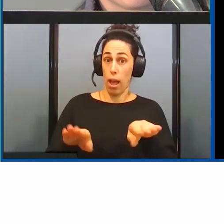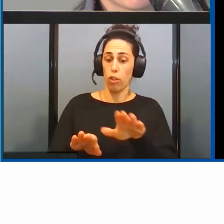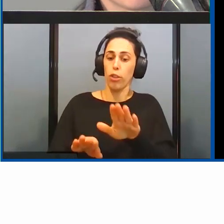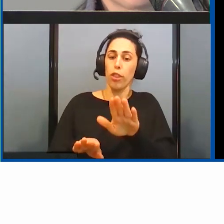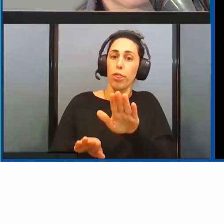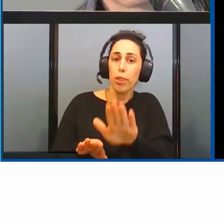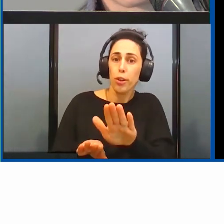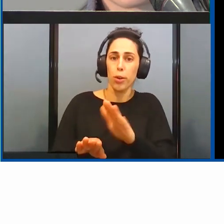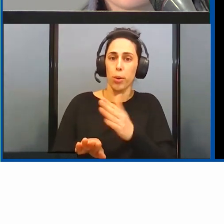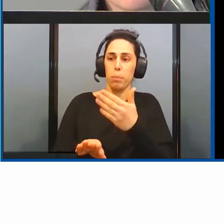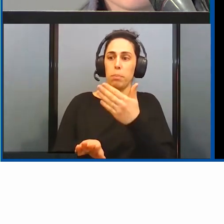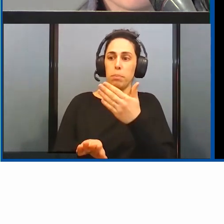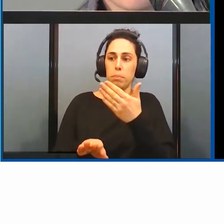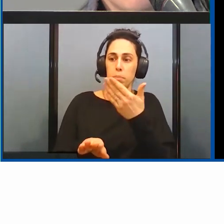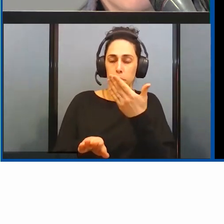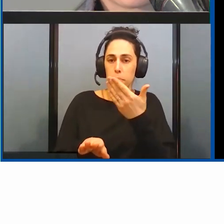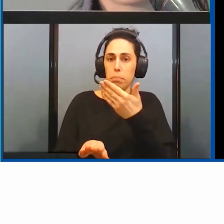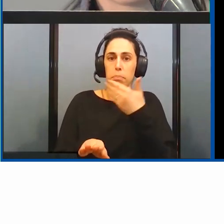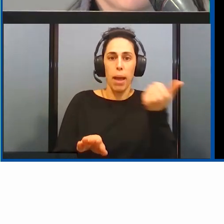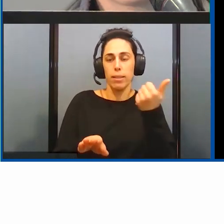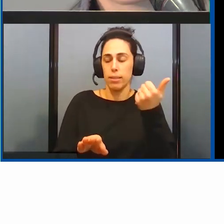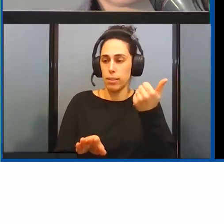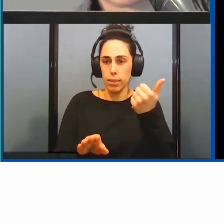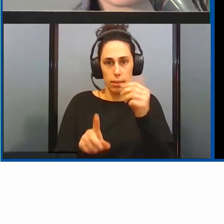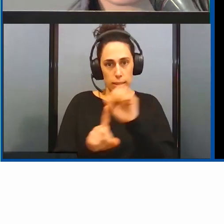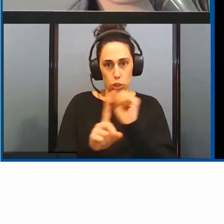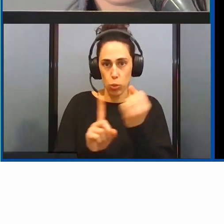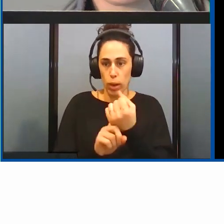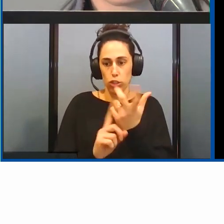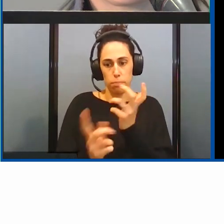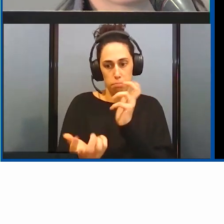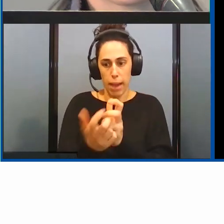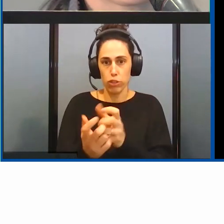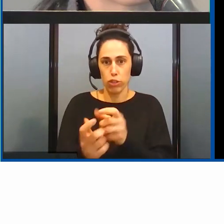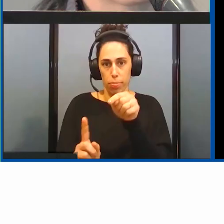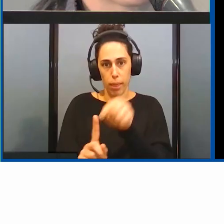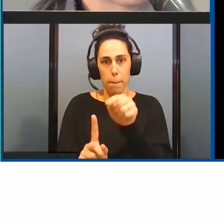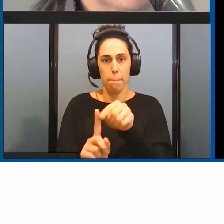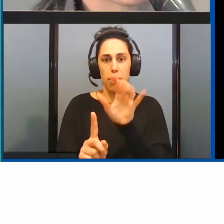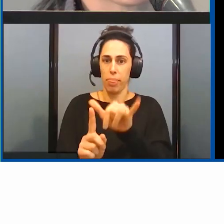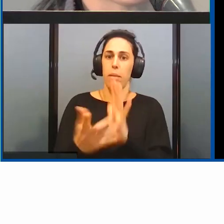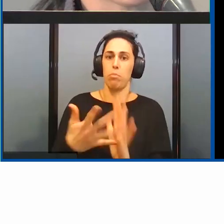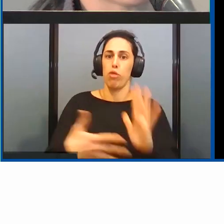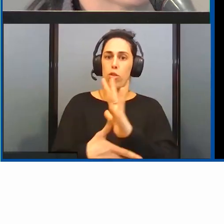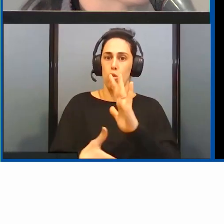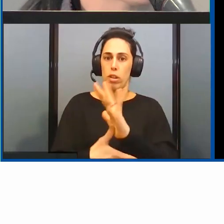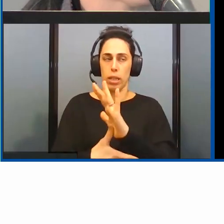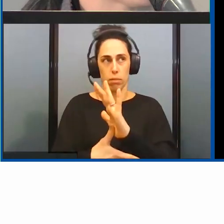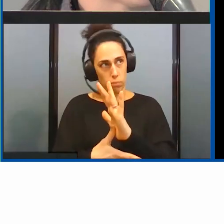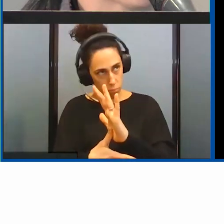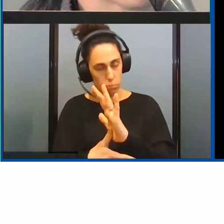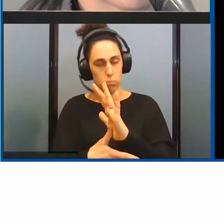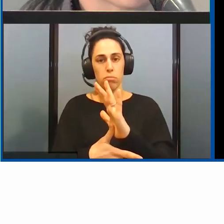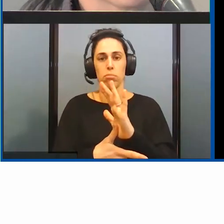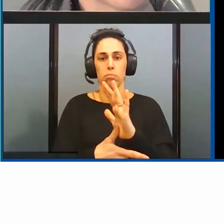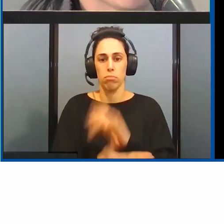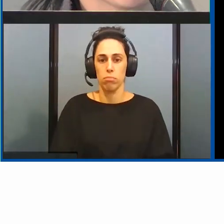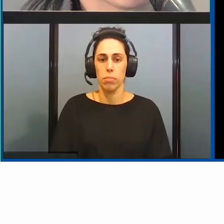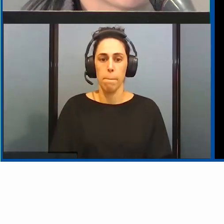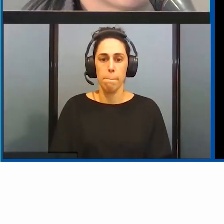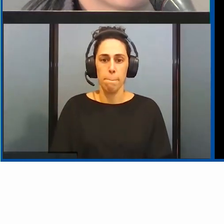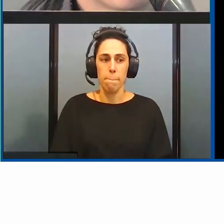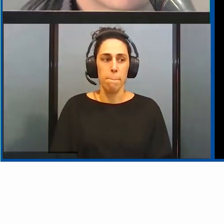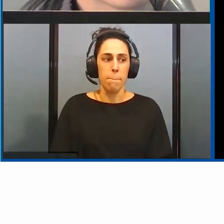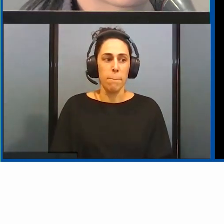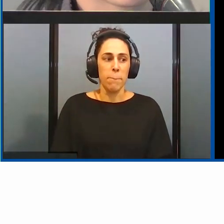primary consideration. Article 5 is about us. We should be giving appropriate direction and guidance so they can exercise those